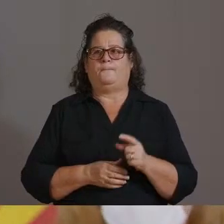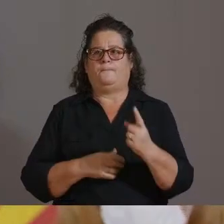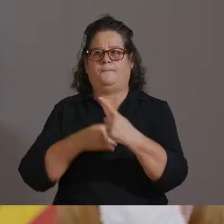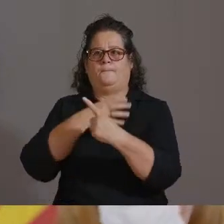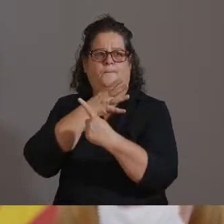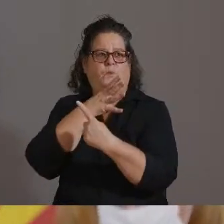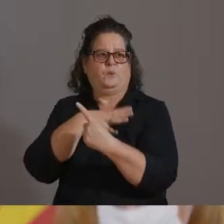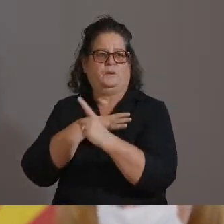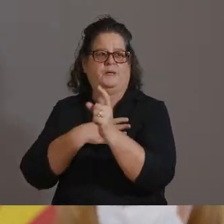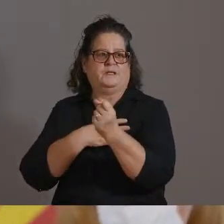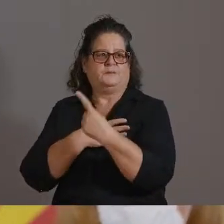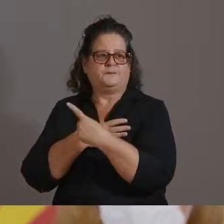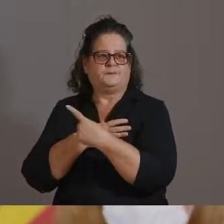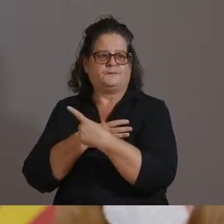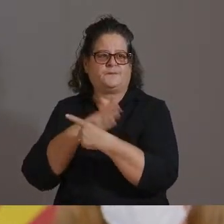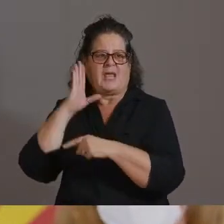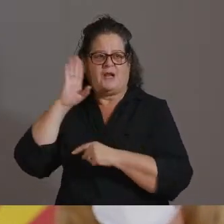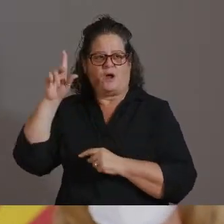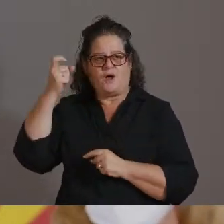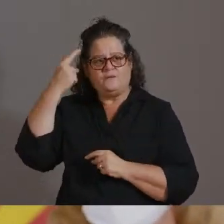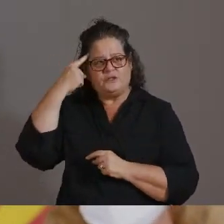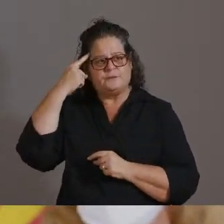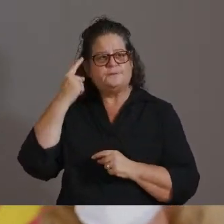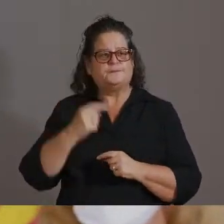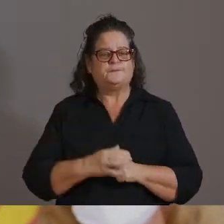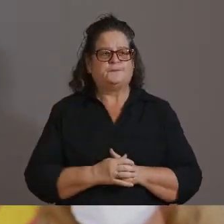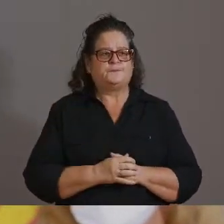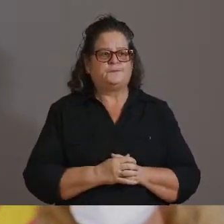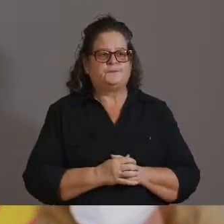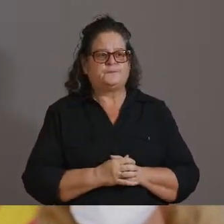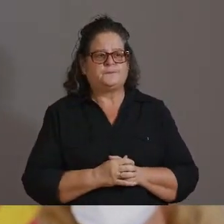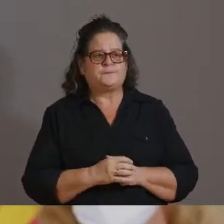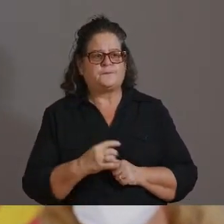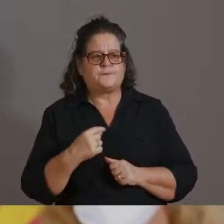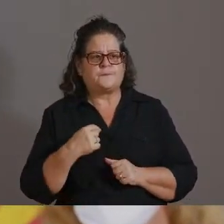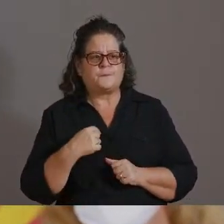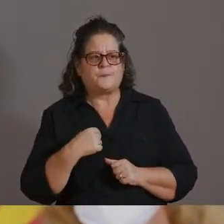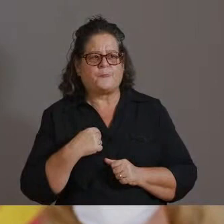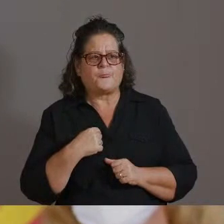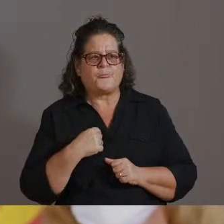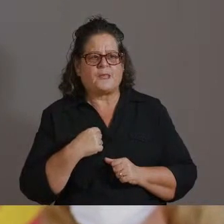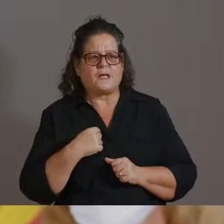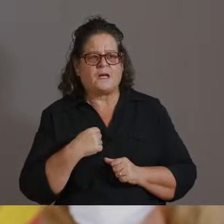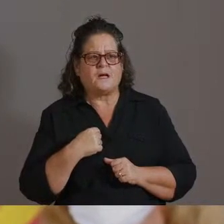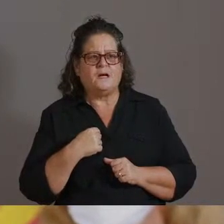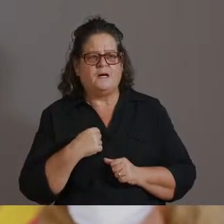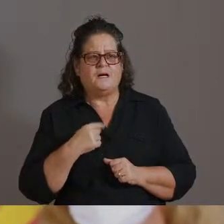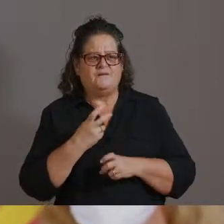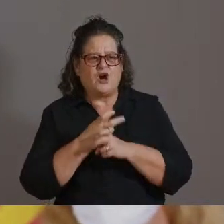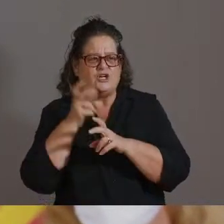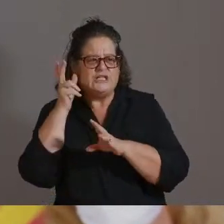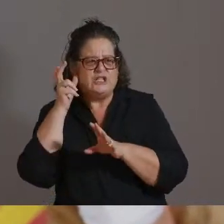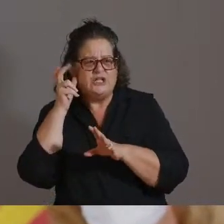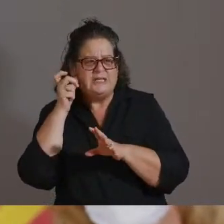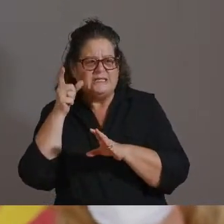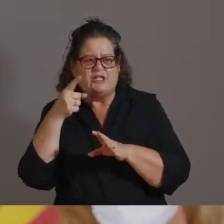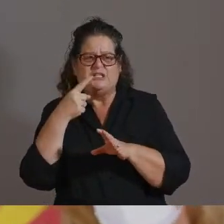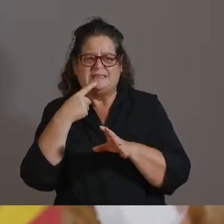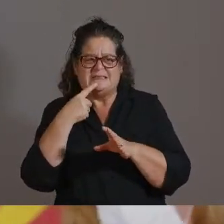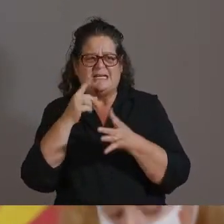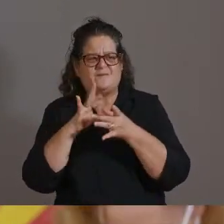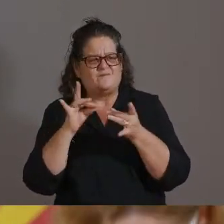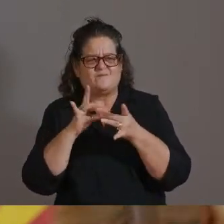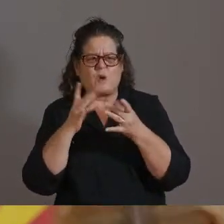Hi, Governor. My name is Nayela Charles. I'm with 12 News. You expressed that you want to get ahead of this. Dr. Chris mentioned that one of her